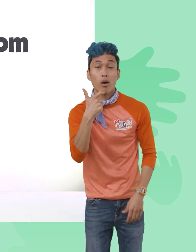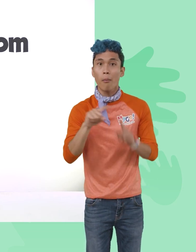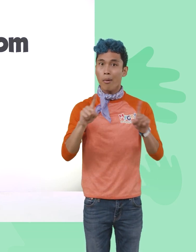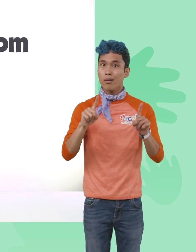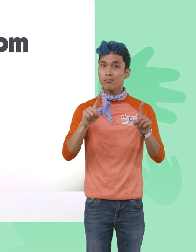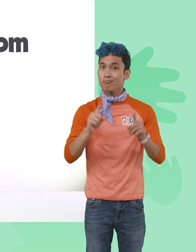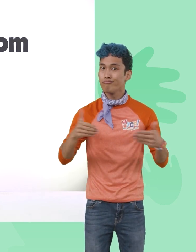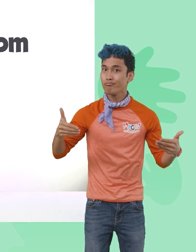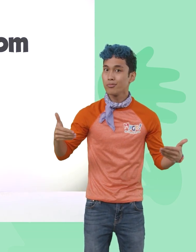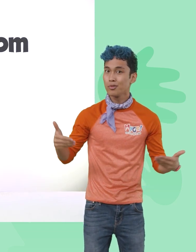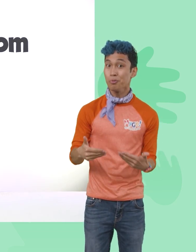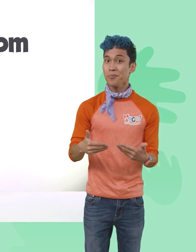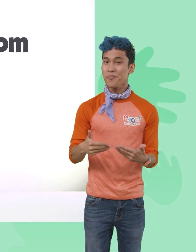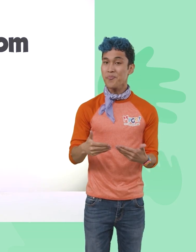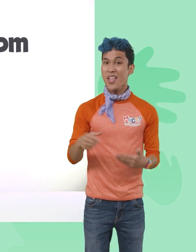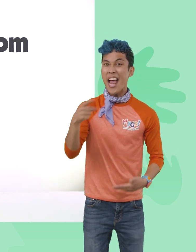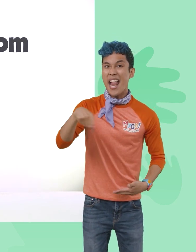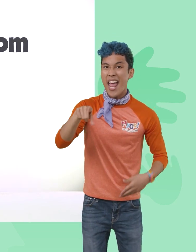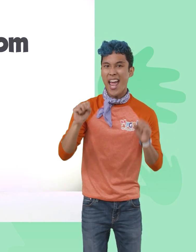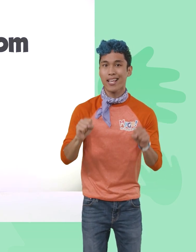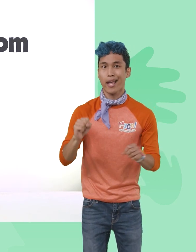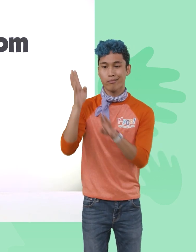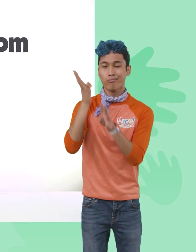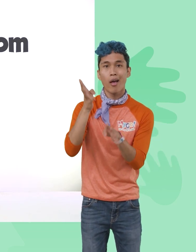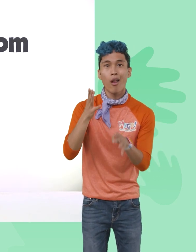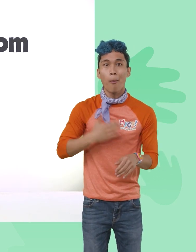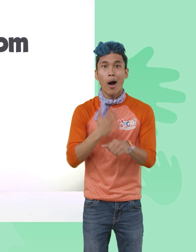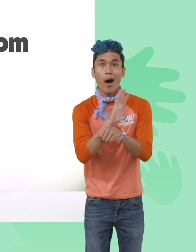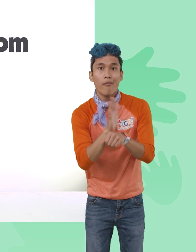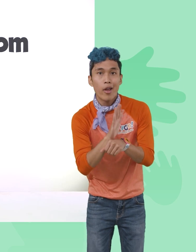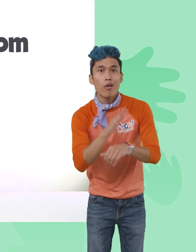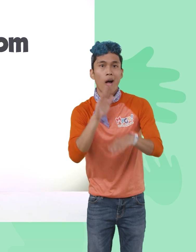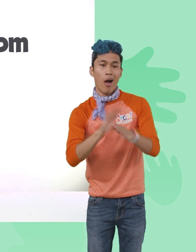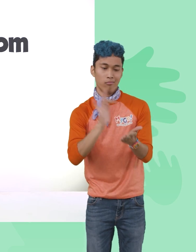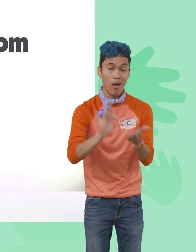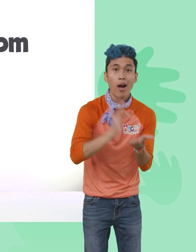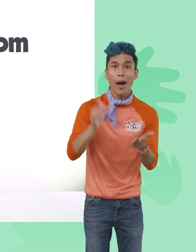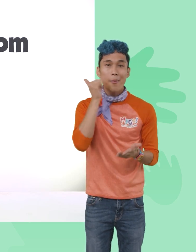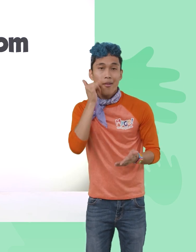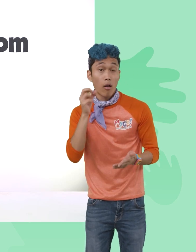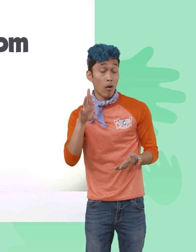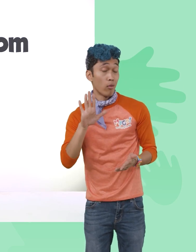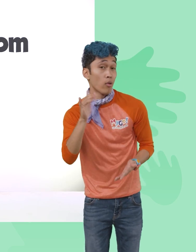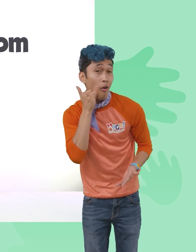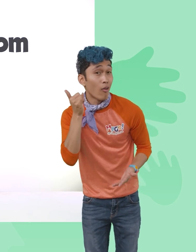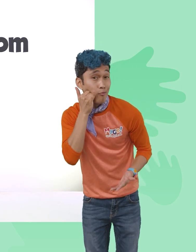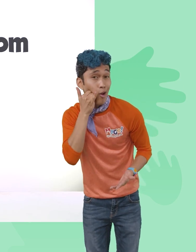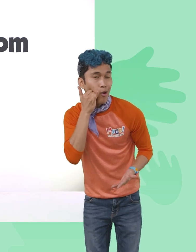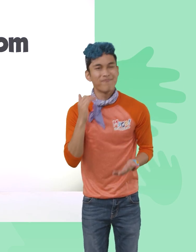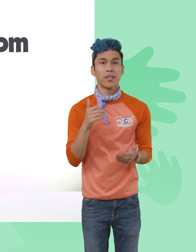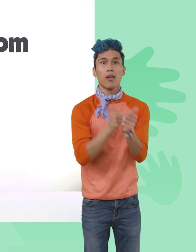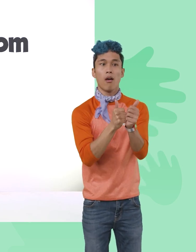but introducing, they can download them on their tablet, phone, or your tablet, or your